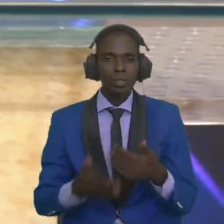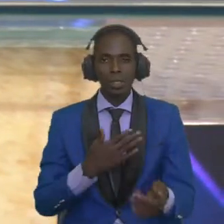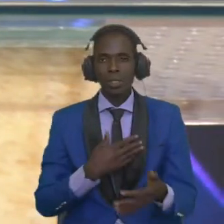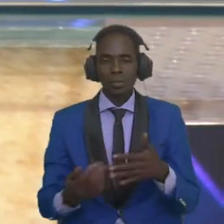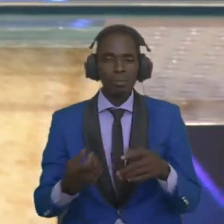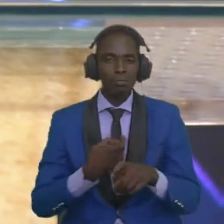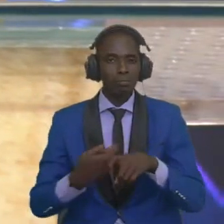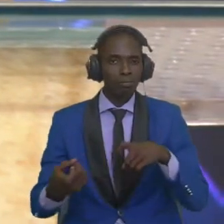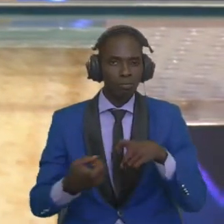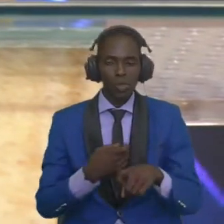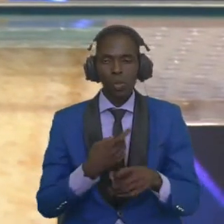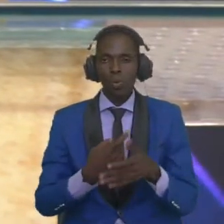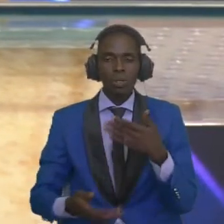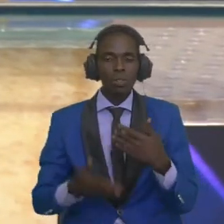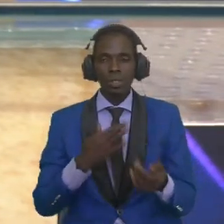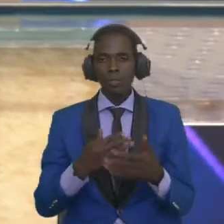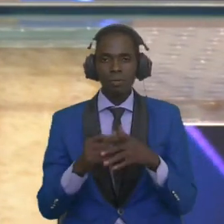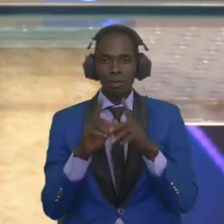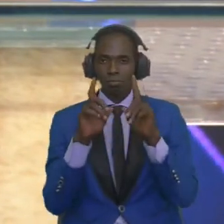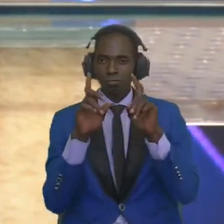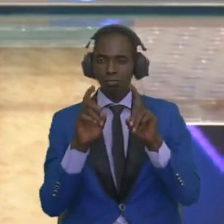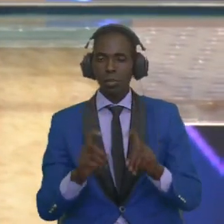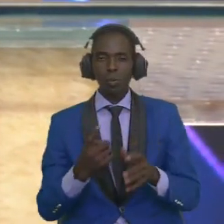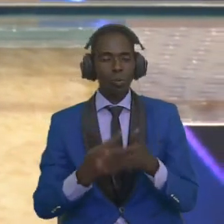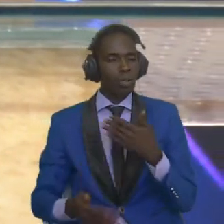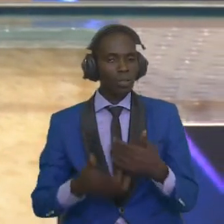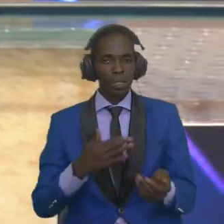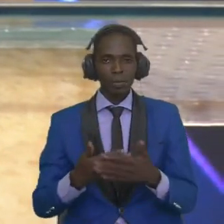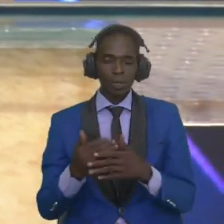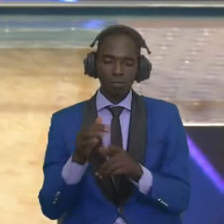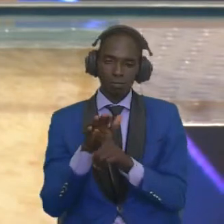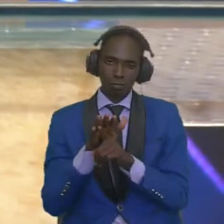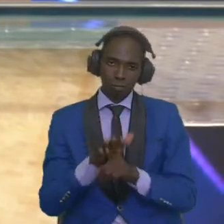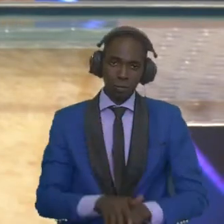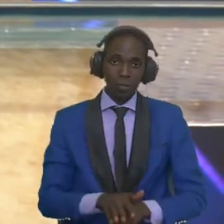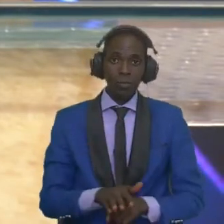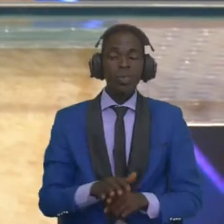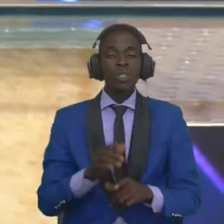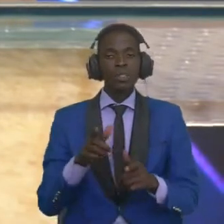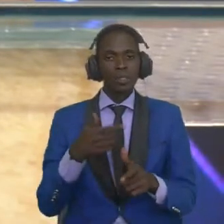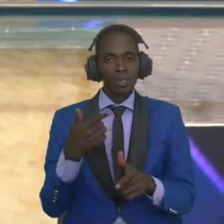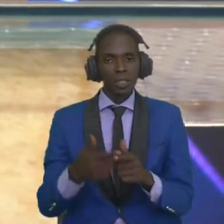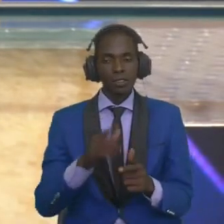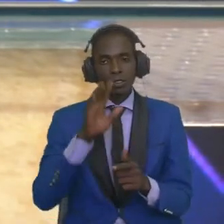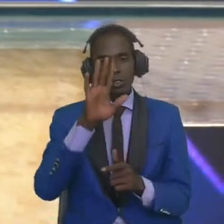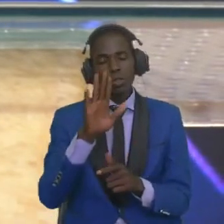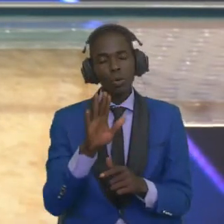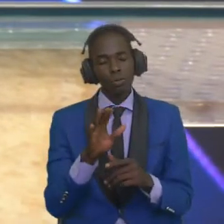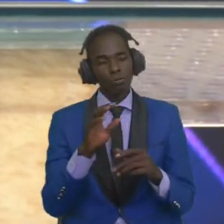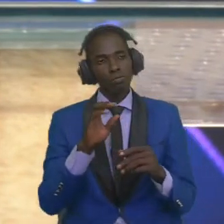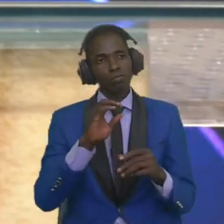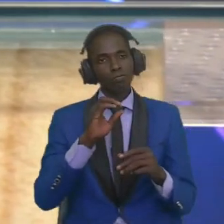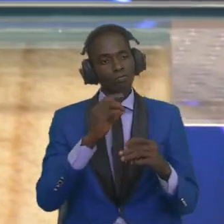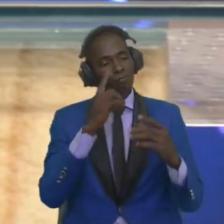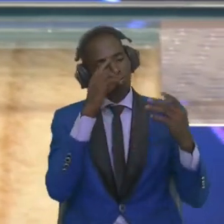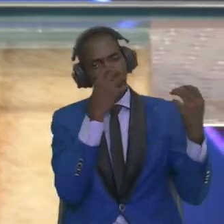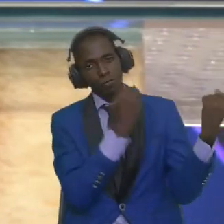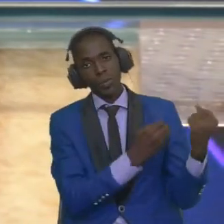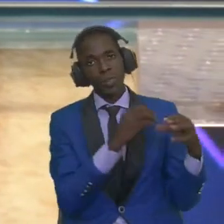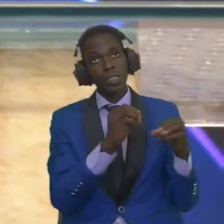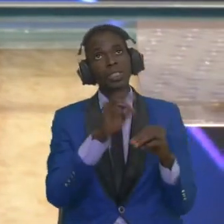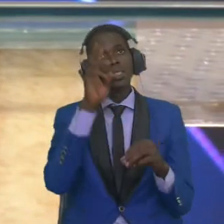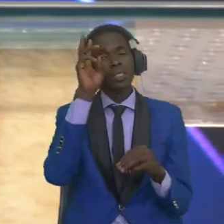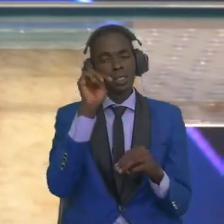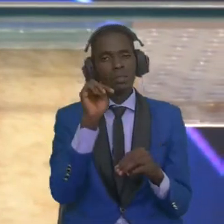way to live in righteousness and holiness is shown in the Word of God. And you say, how can